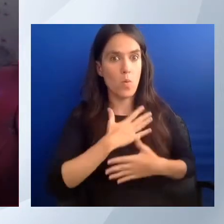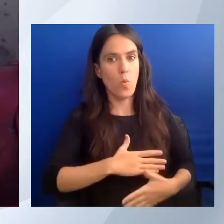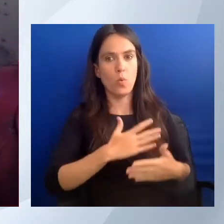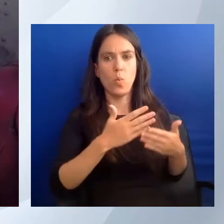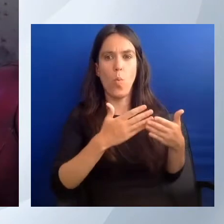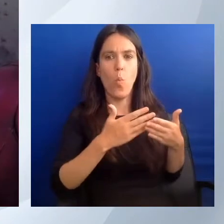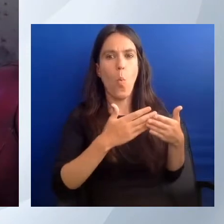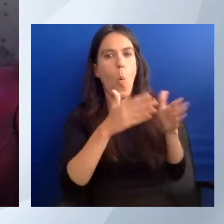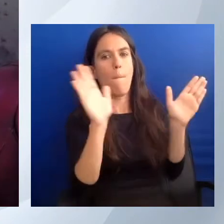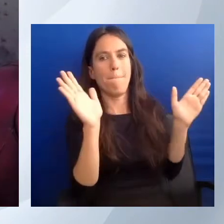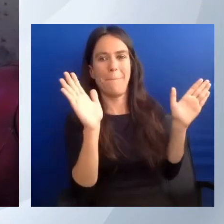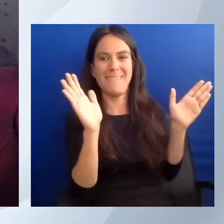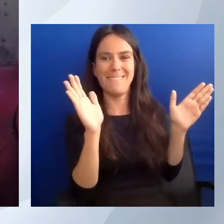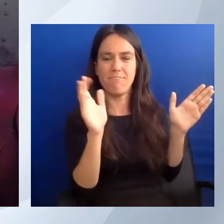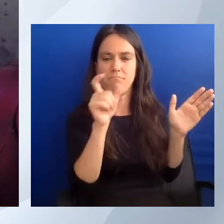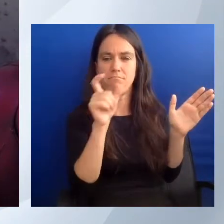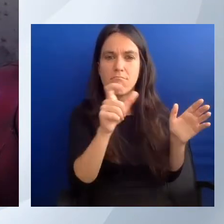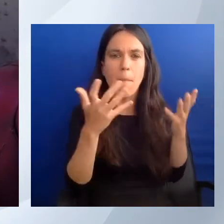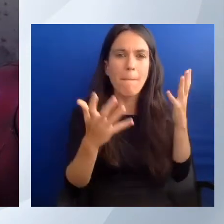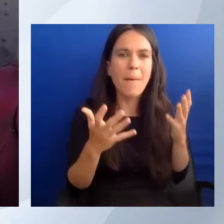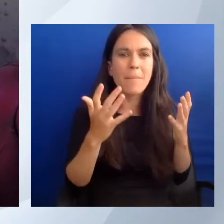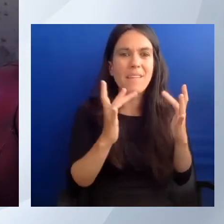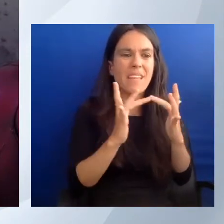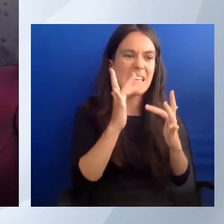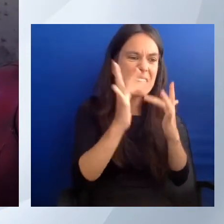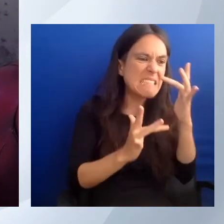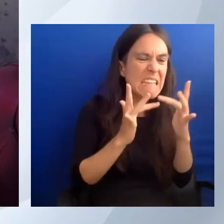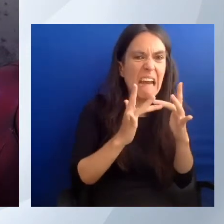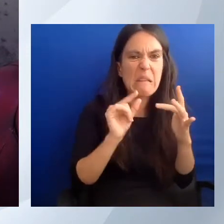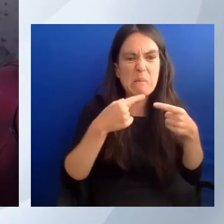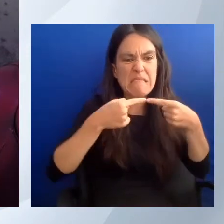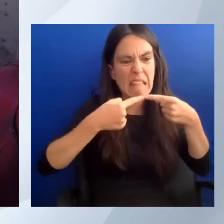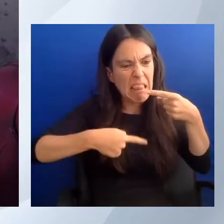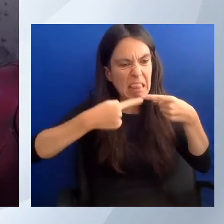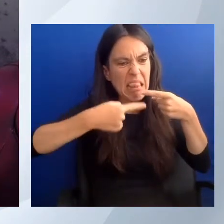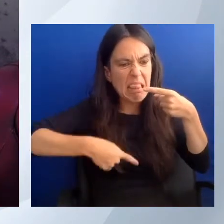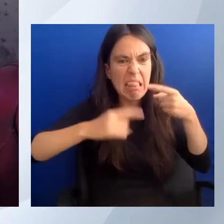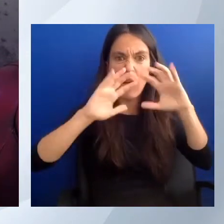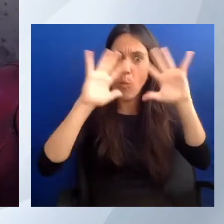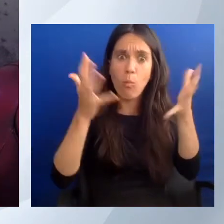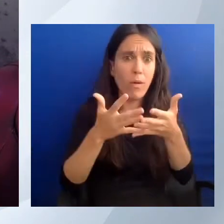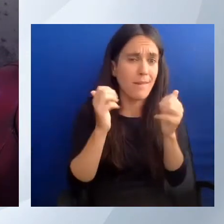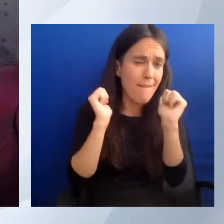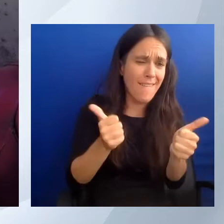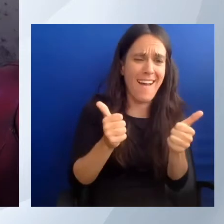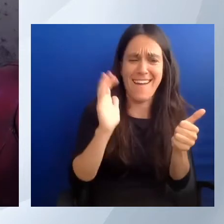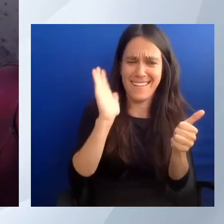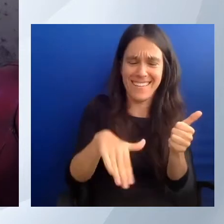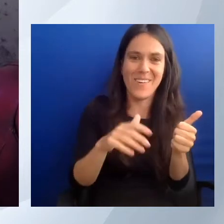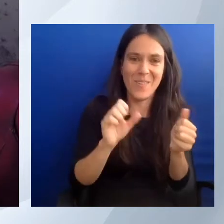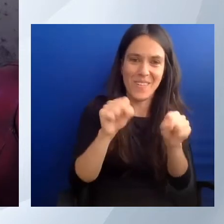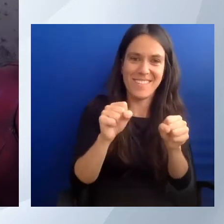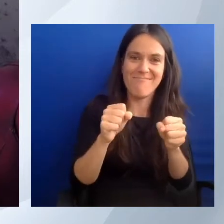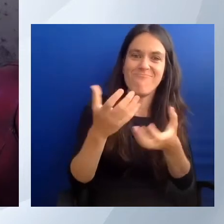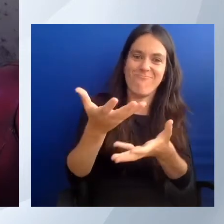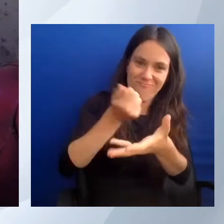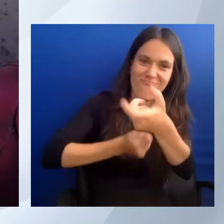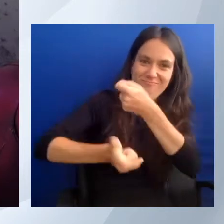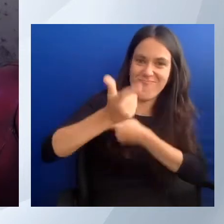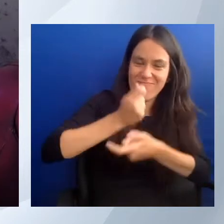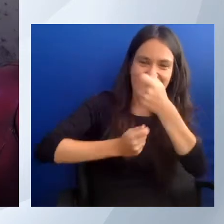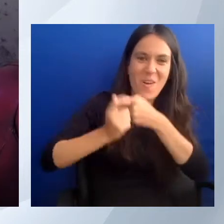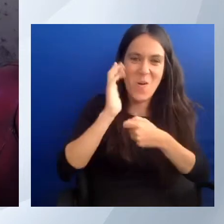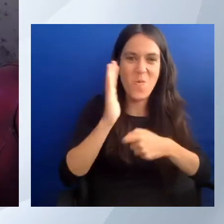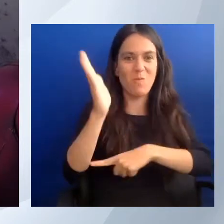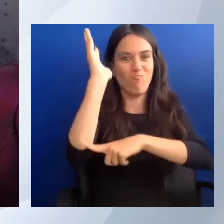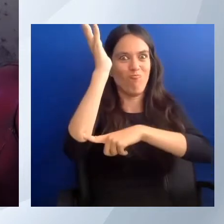background. So even if your internet connectivity is not the best in the world, we don't mind. We'll work around that and make sure that your story gets told to the community and people can learn